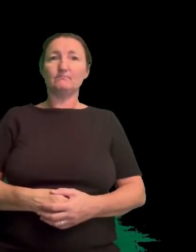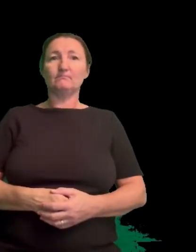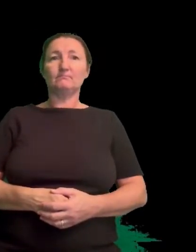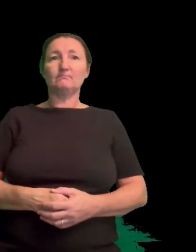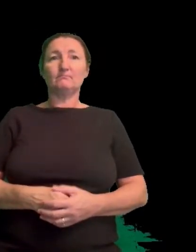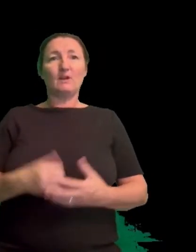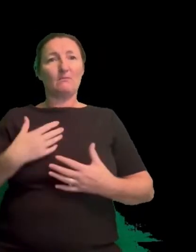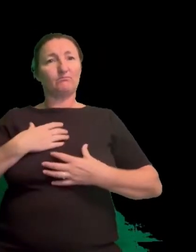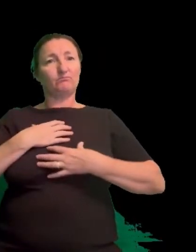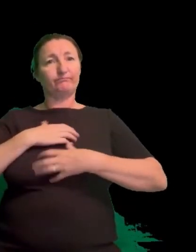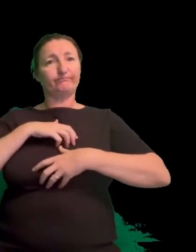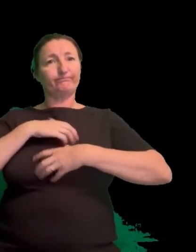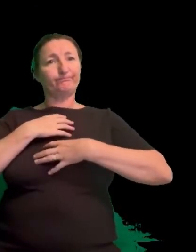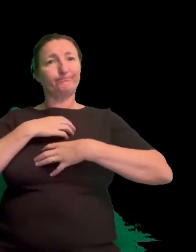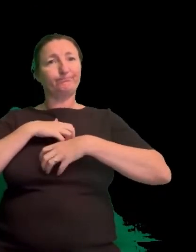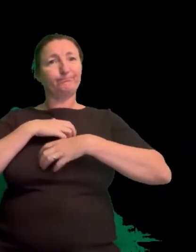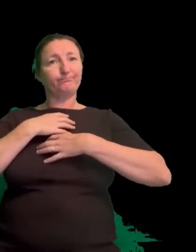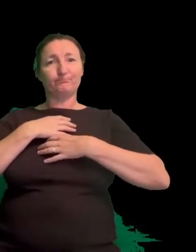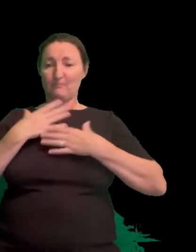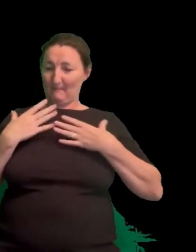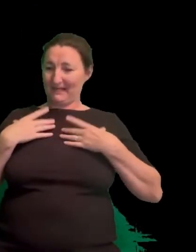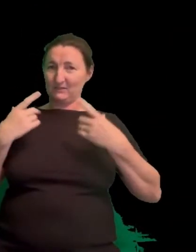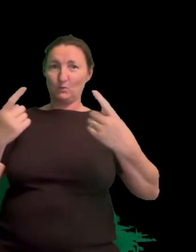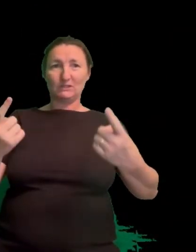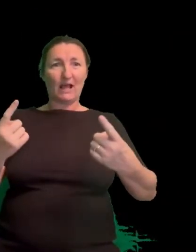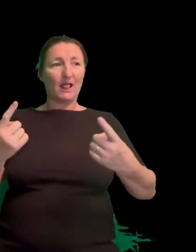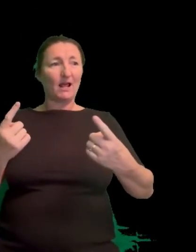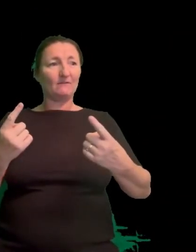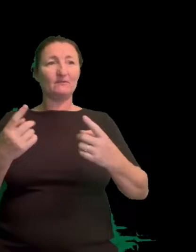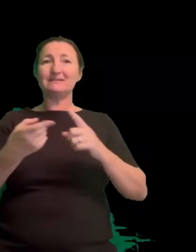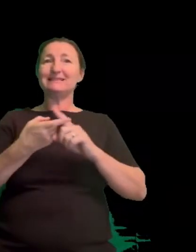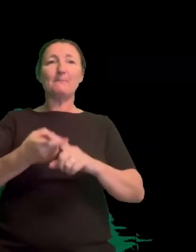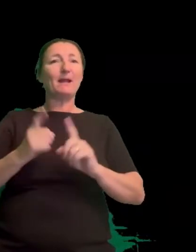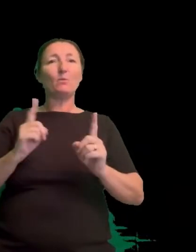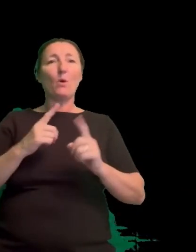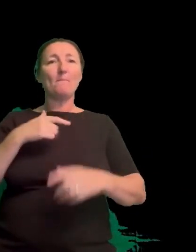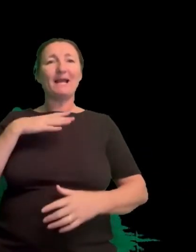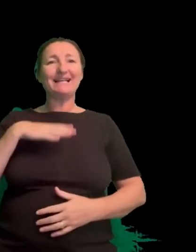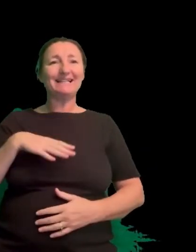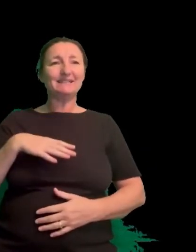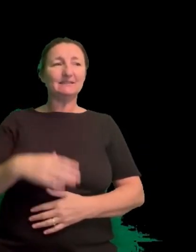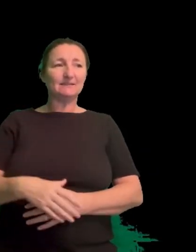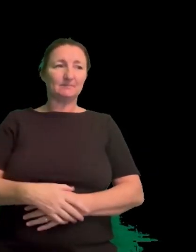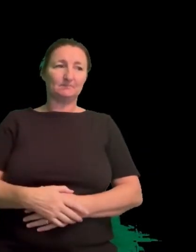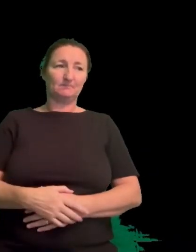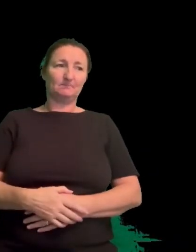can accommodate myself as I please depending on my needs.